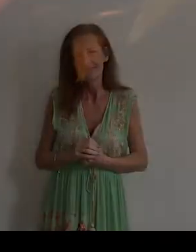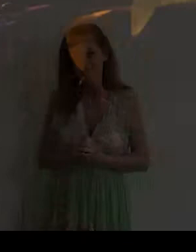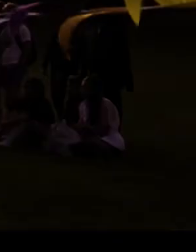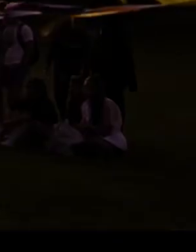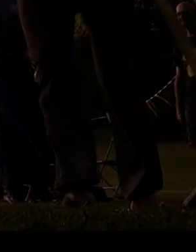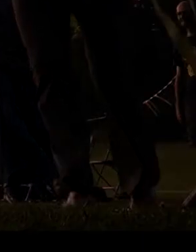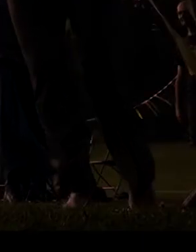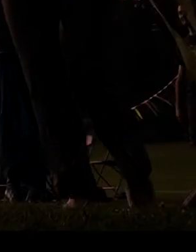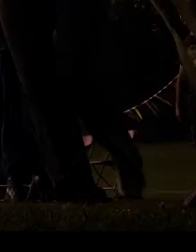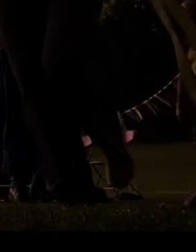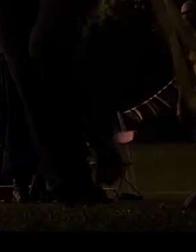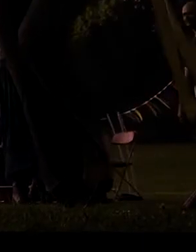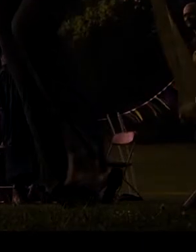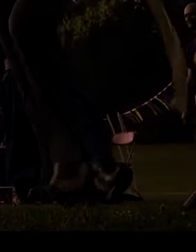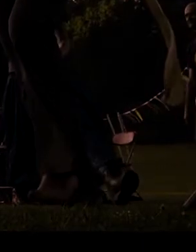Bye.